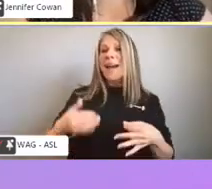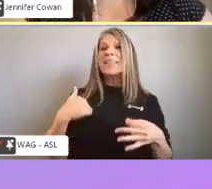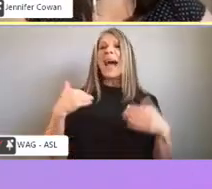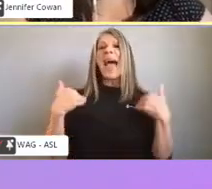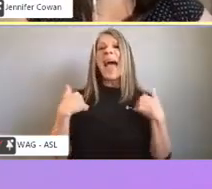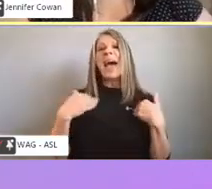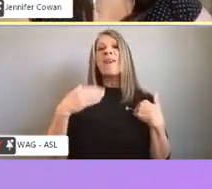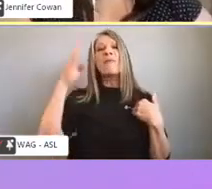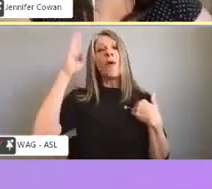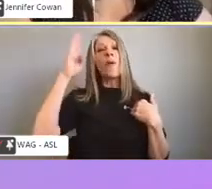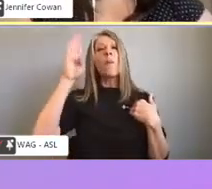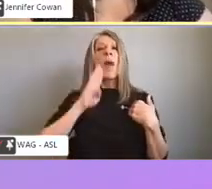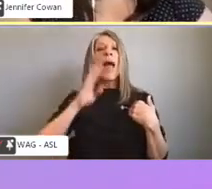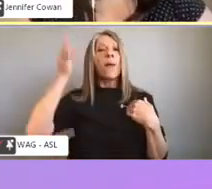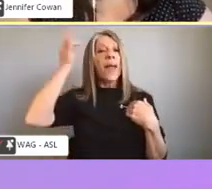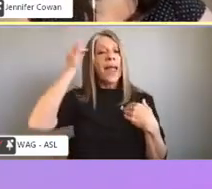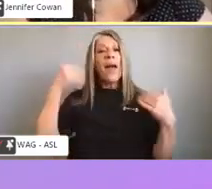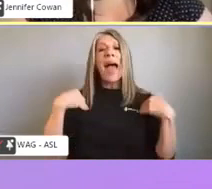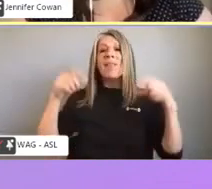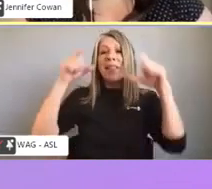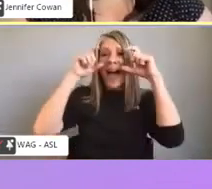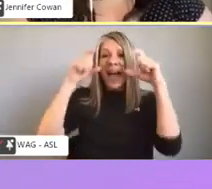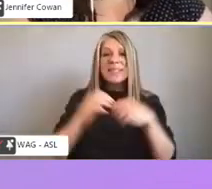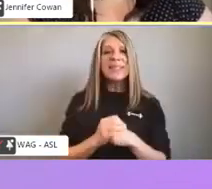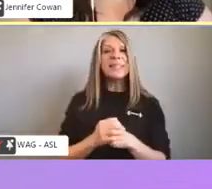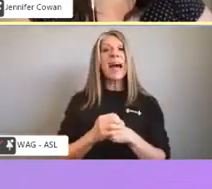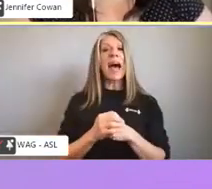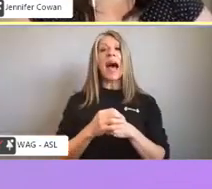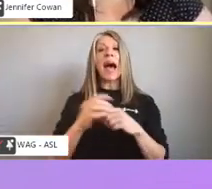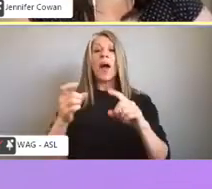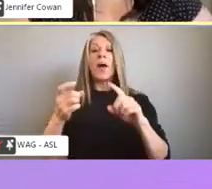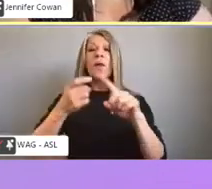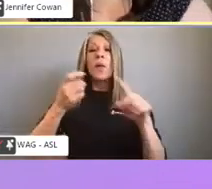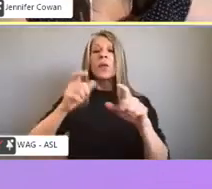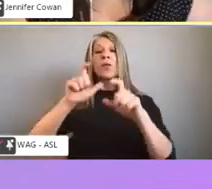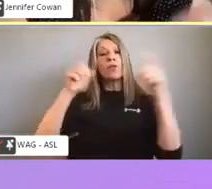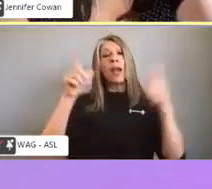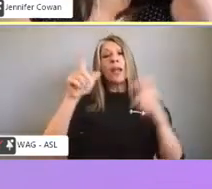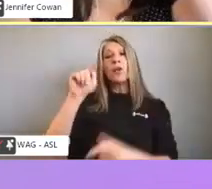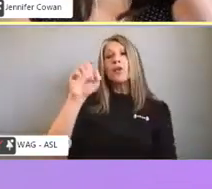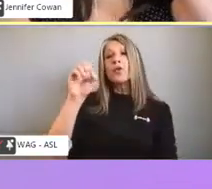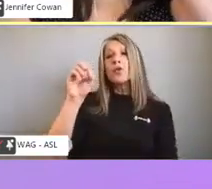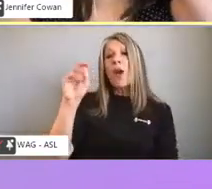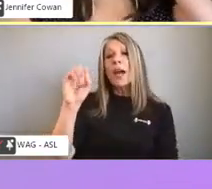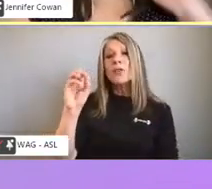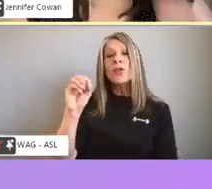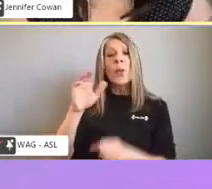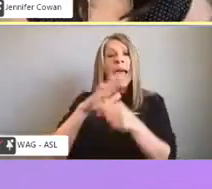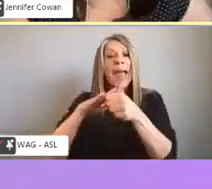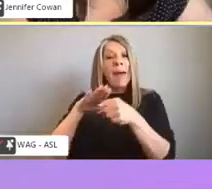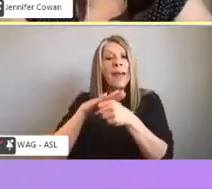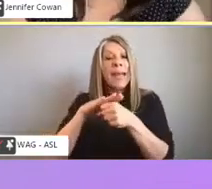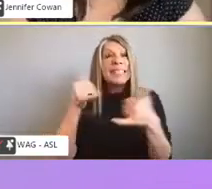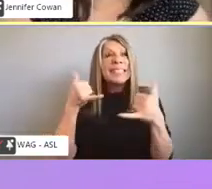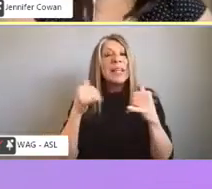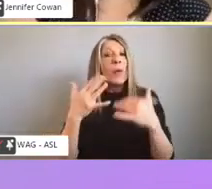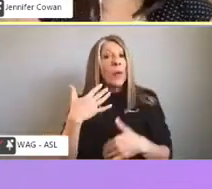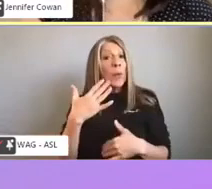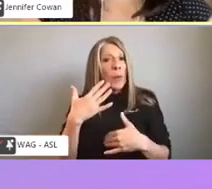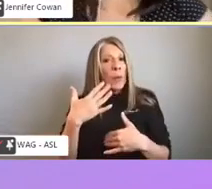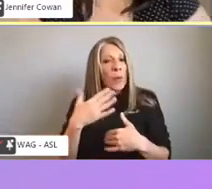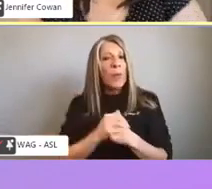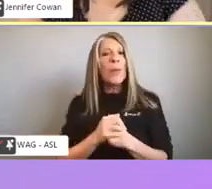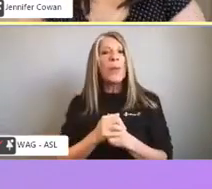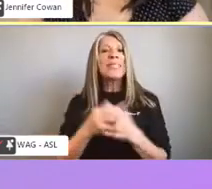brown hair and I'm wearing glasses. I'm coming to you from the Greater Toronto area today. It's still a little cool.